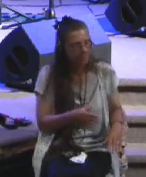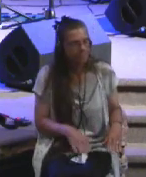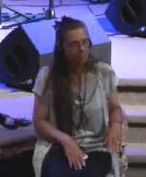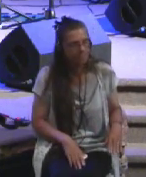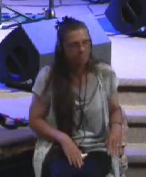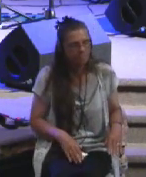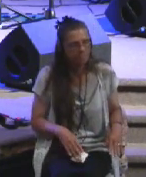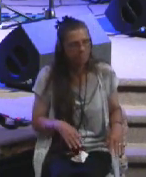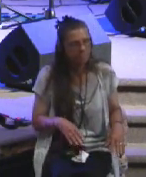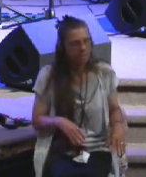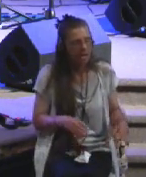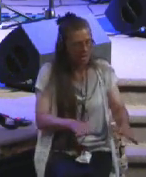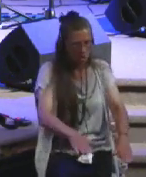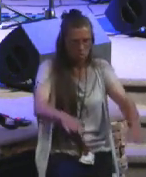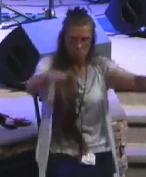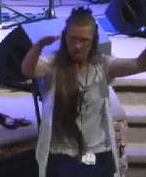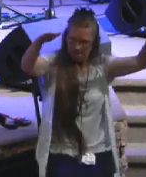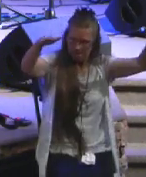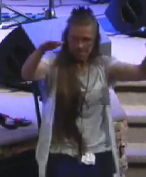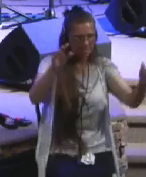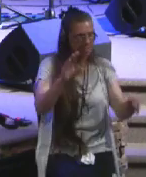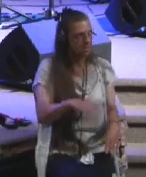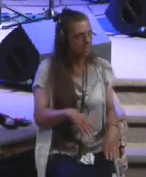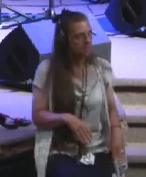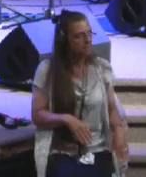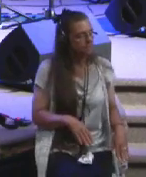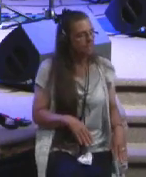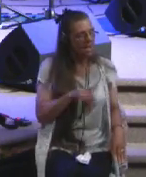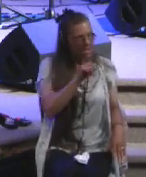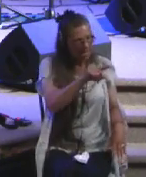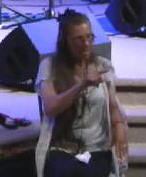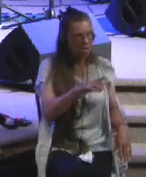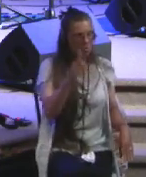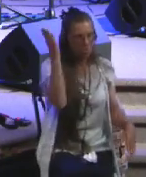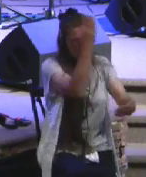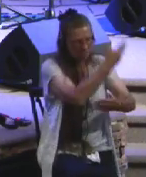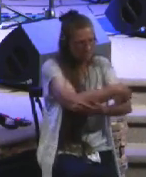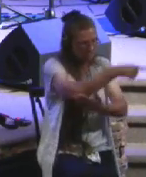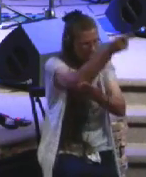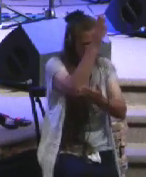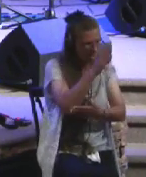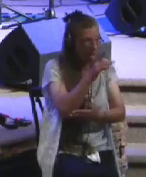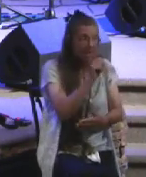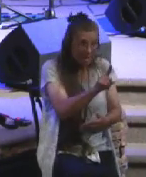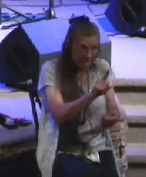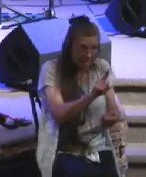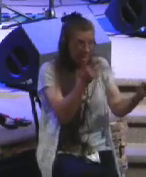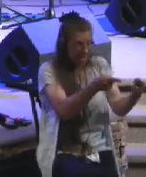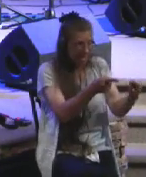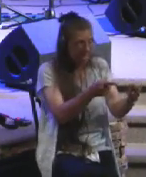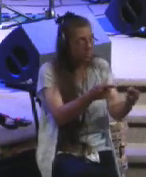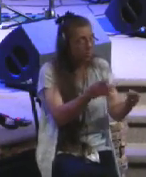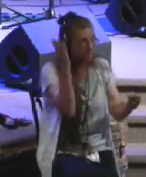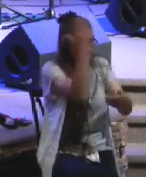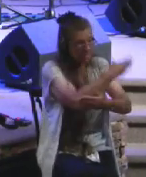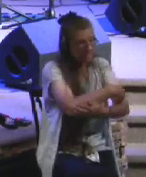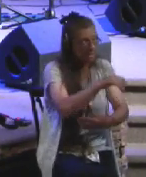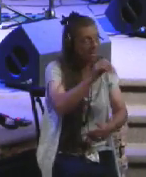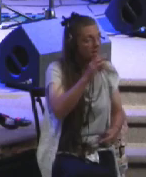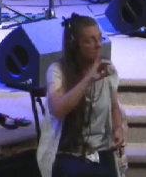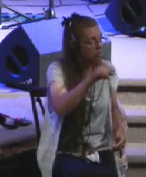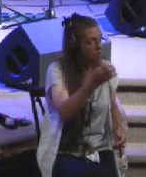he raised that child as his own. And I'm going to tell you that even though he was the son of God, he was also the son of Joseph. And